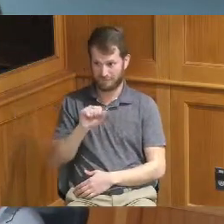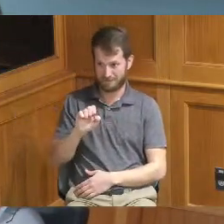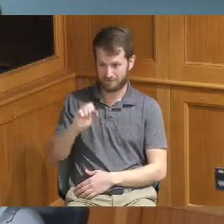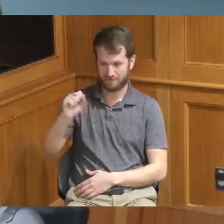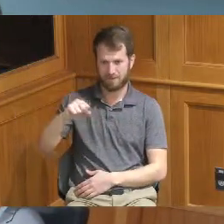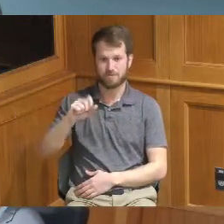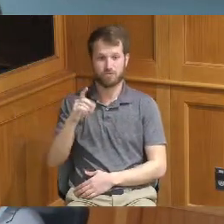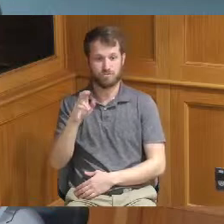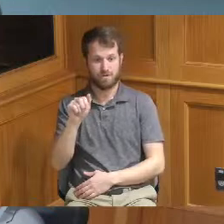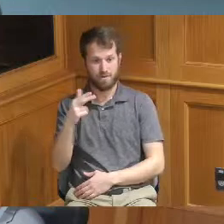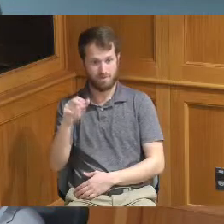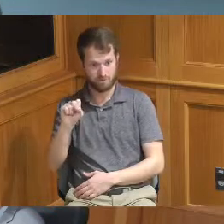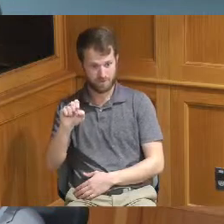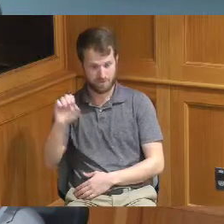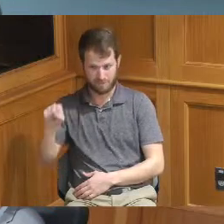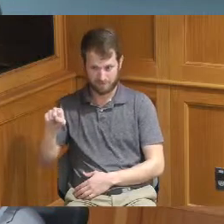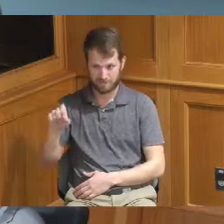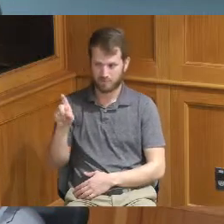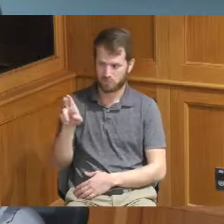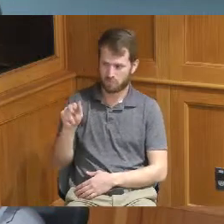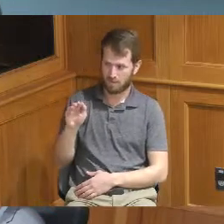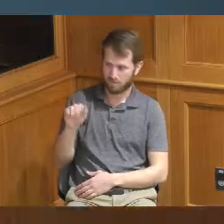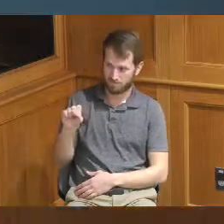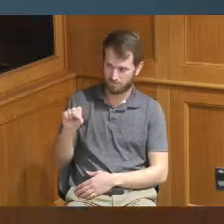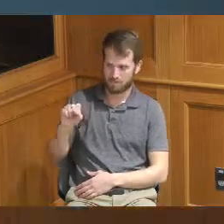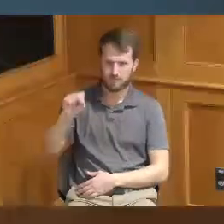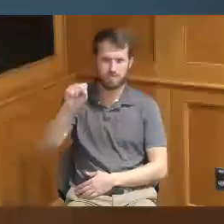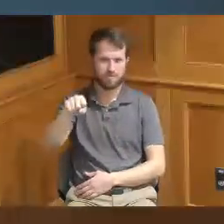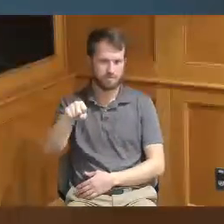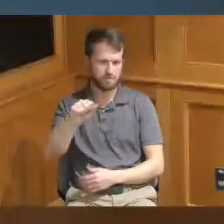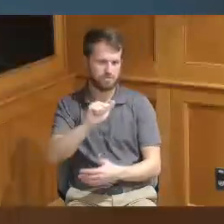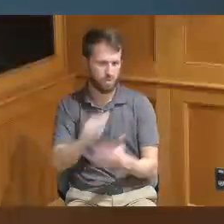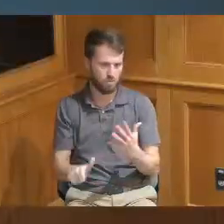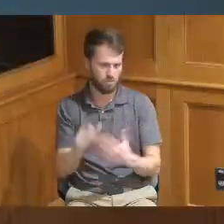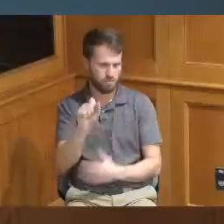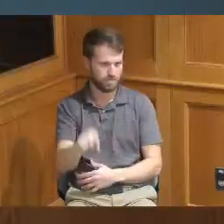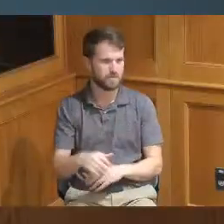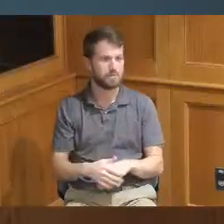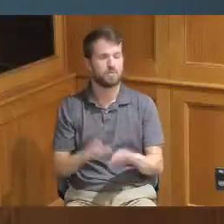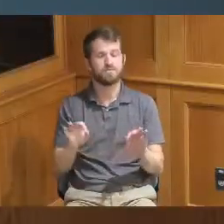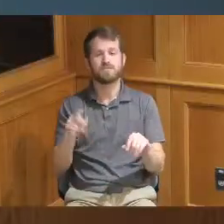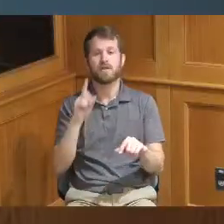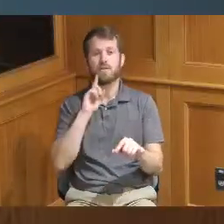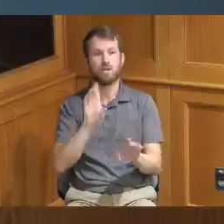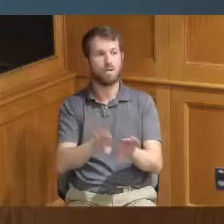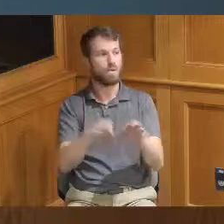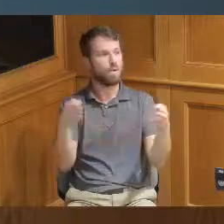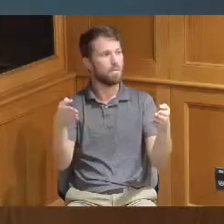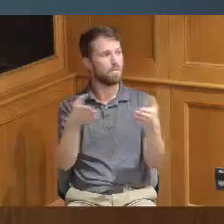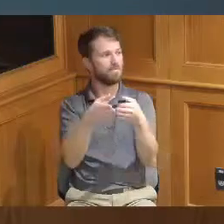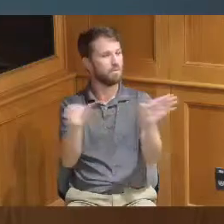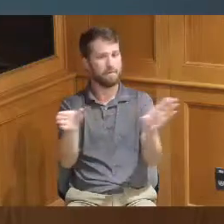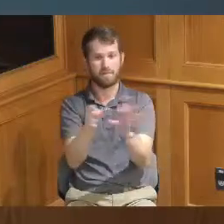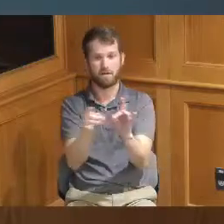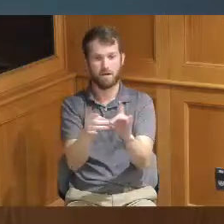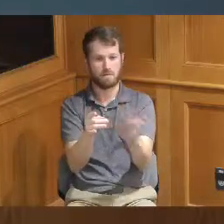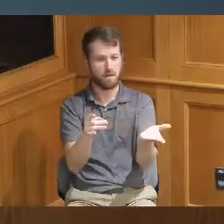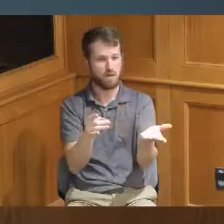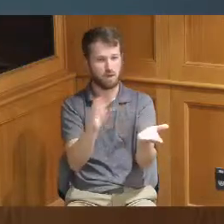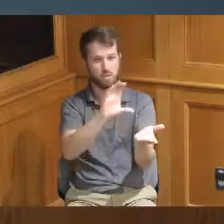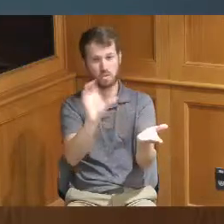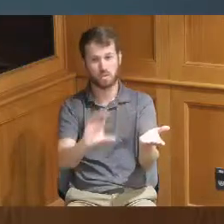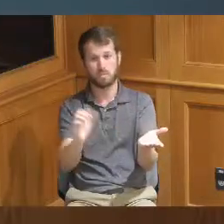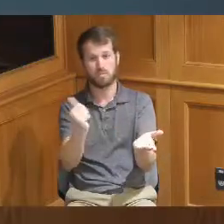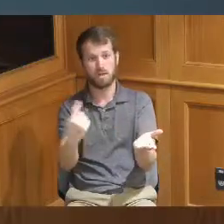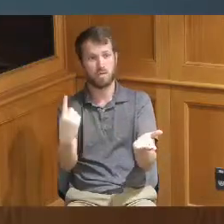Treehouse. Yes. Commissioner Summerall Dumas. Yes. Okay. All right. We open up for public comments. Are there anyone on Zoom? Is there